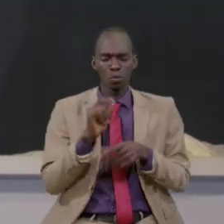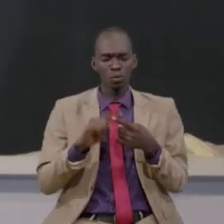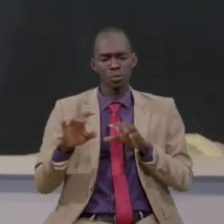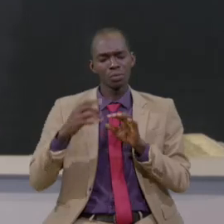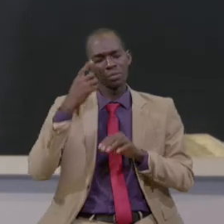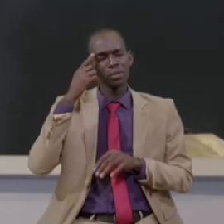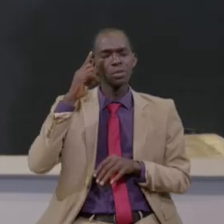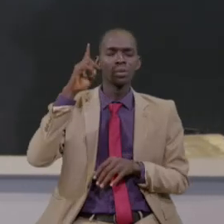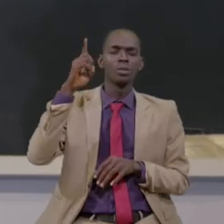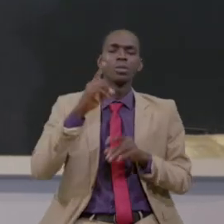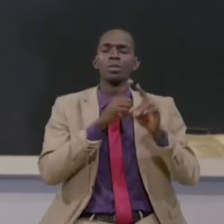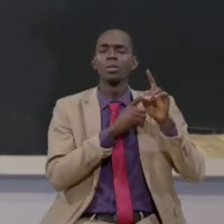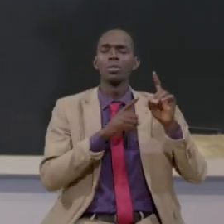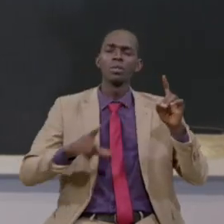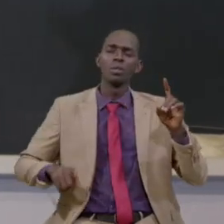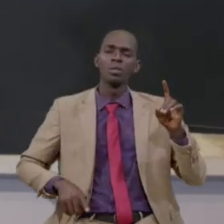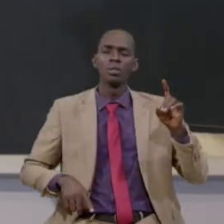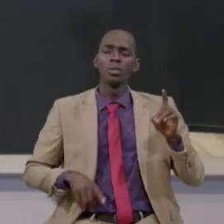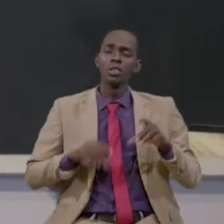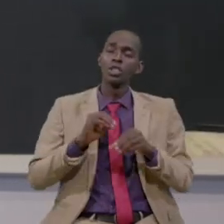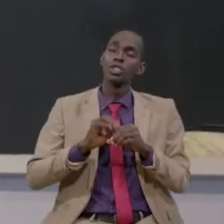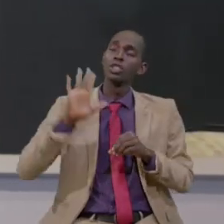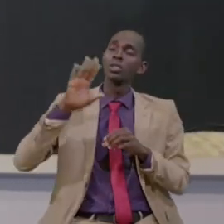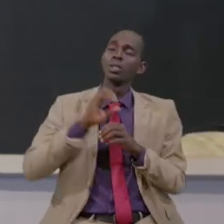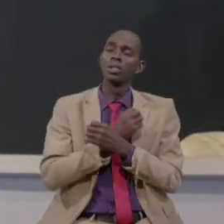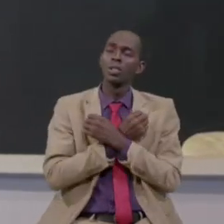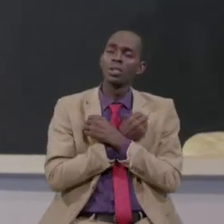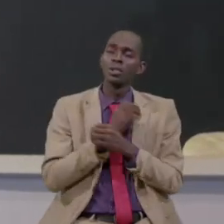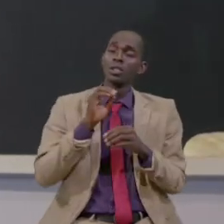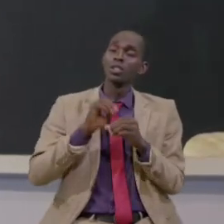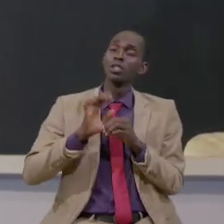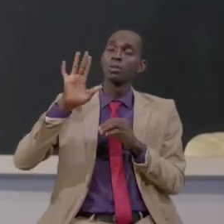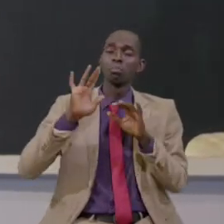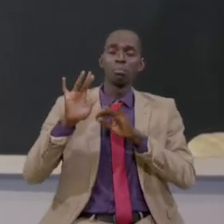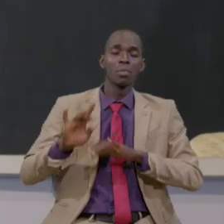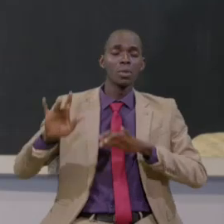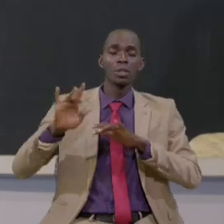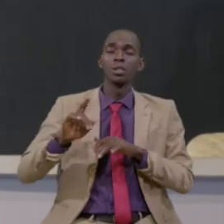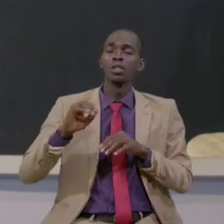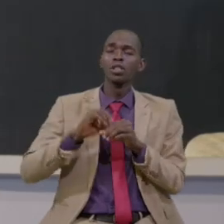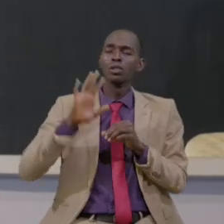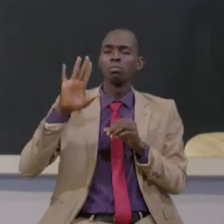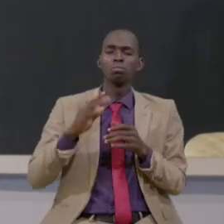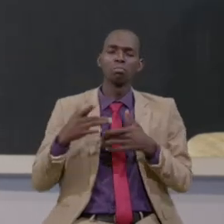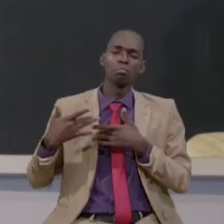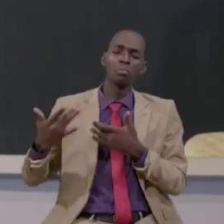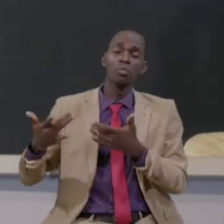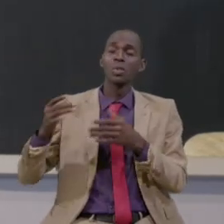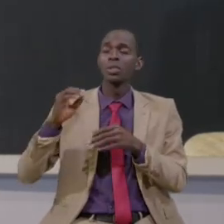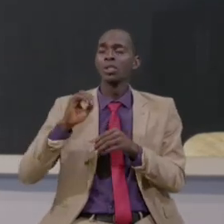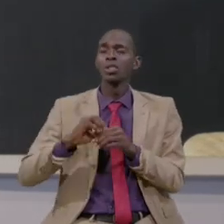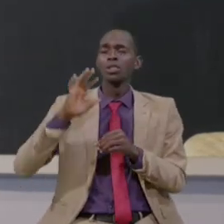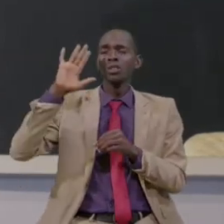Lord, your love, your mercy, your compassion, and your